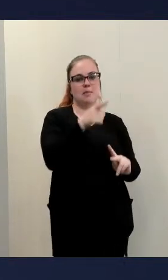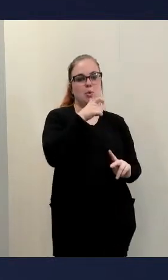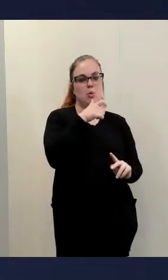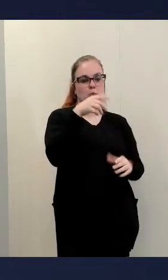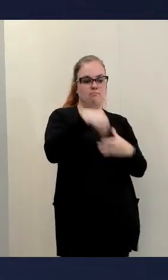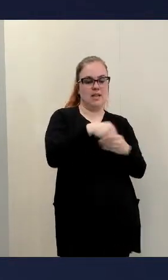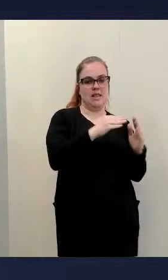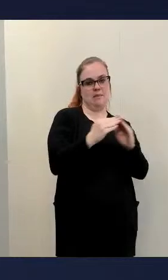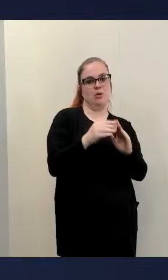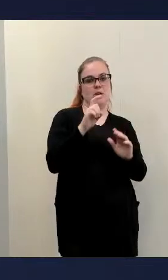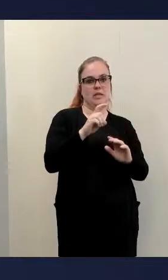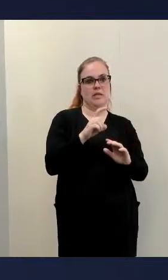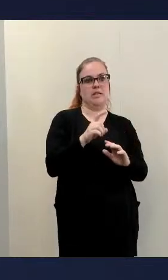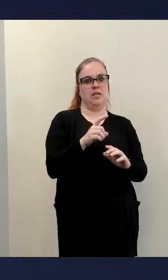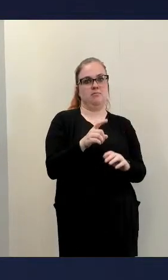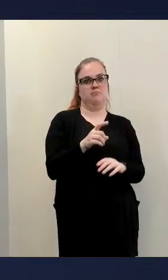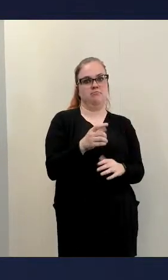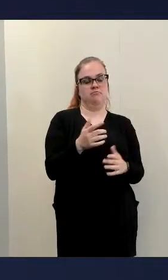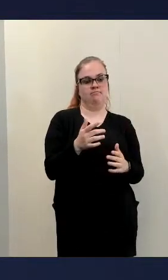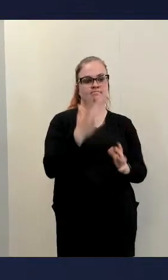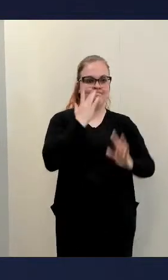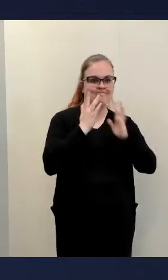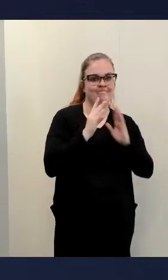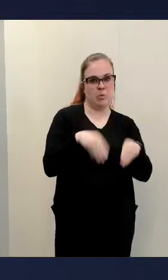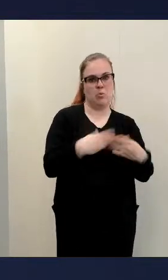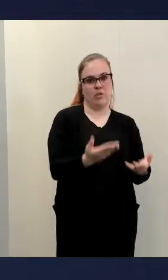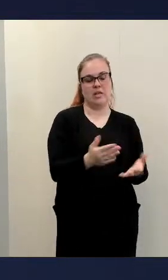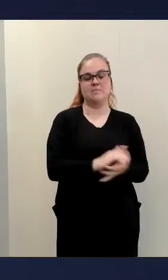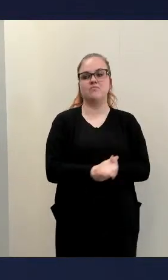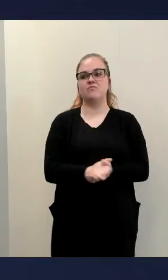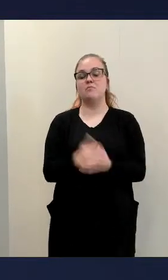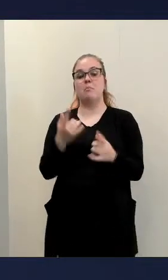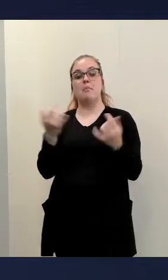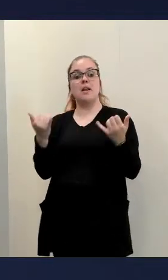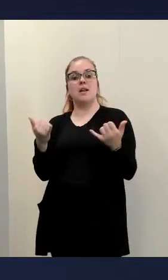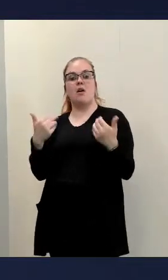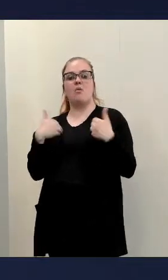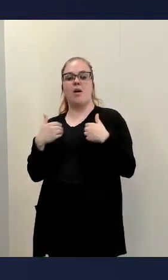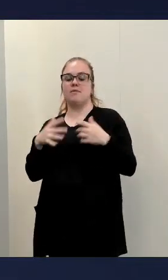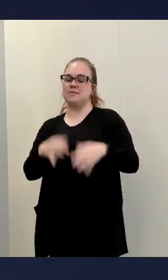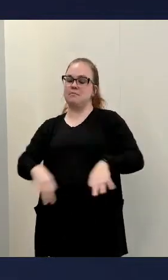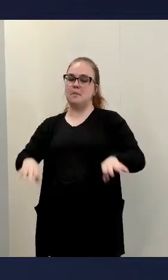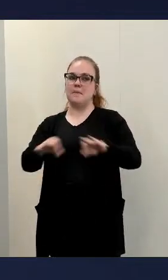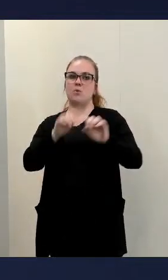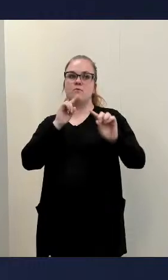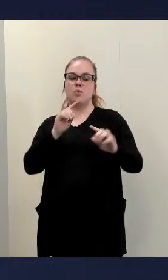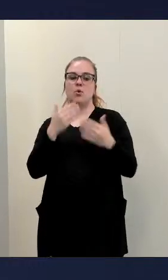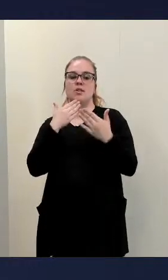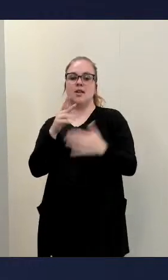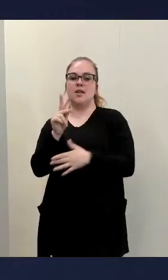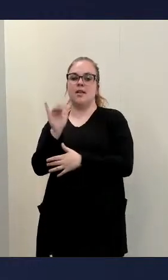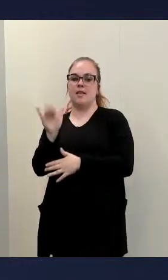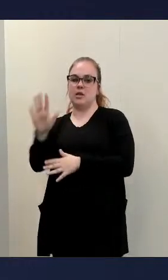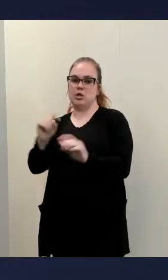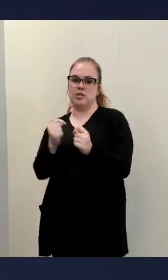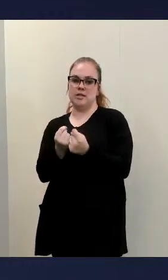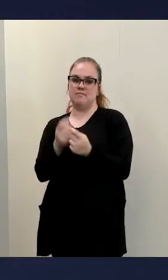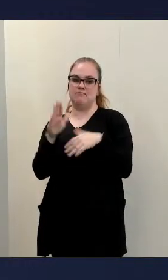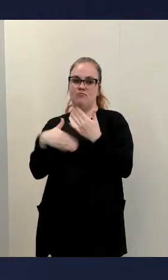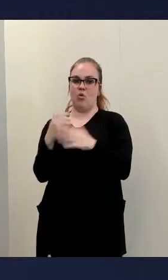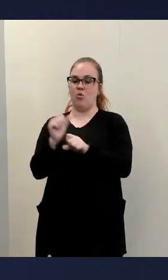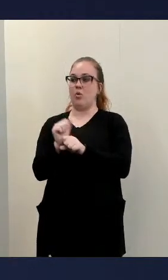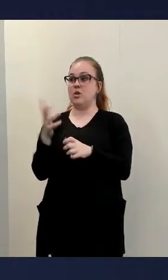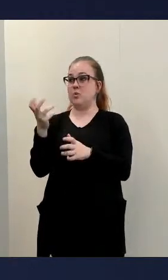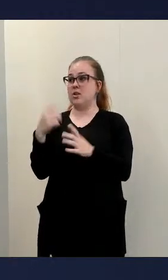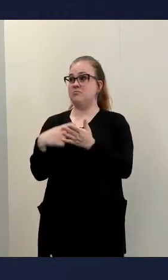that was in significant distress. But here we are today with this very important report, and I do thank Kelly and her team for all their work. Anybody else want to